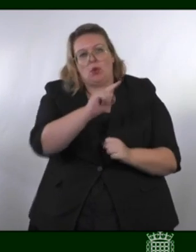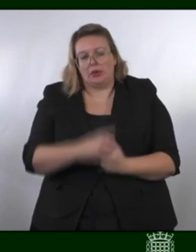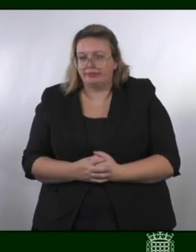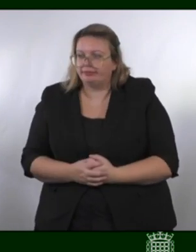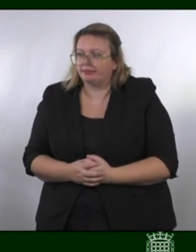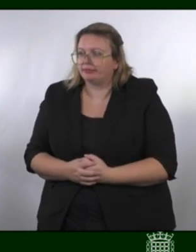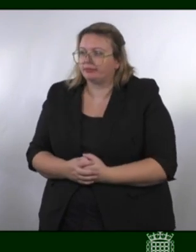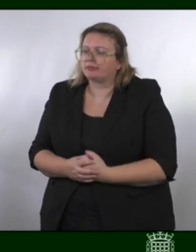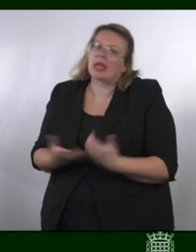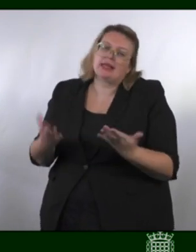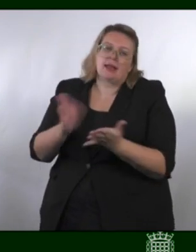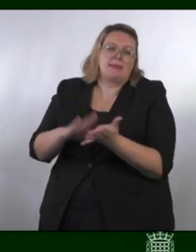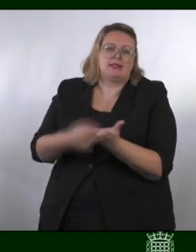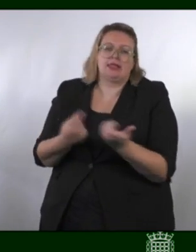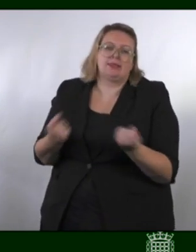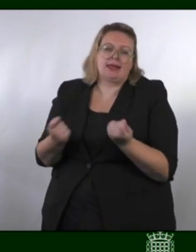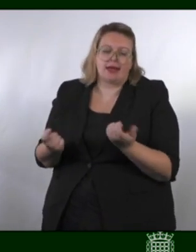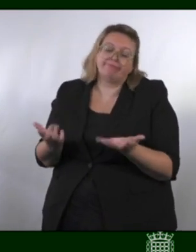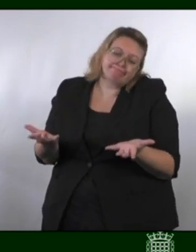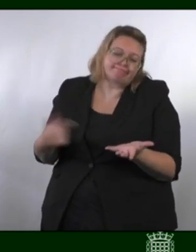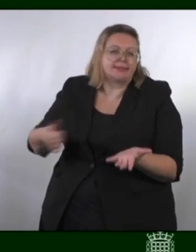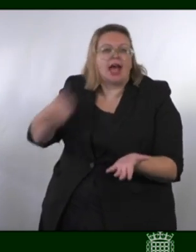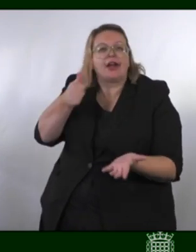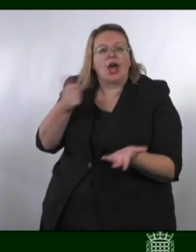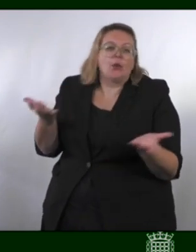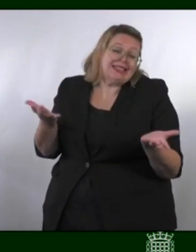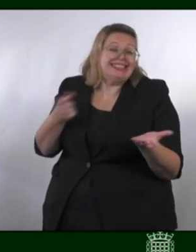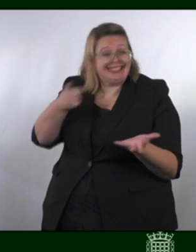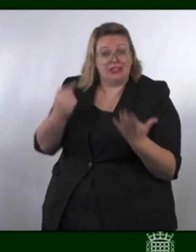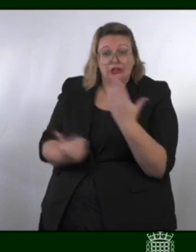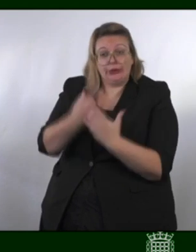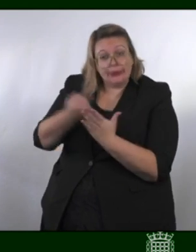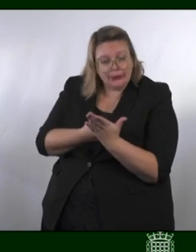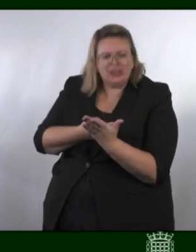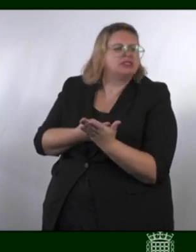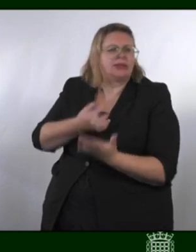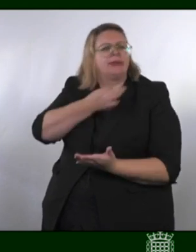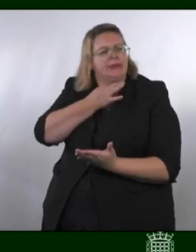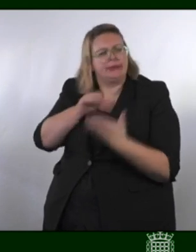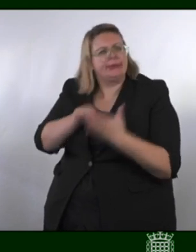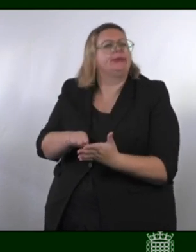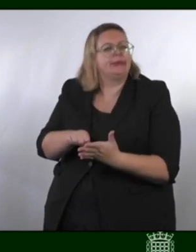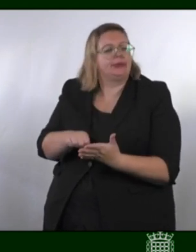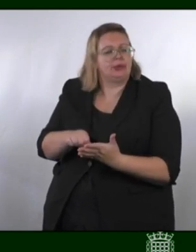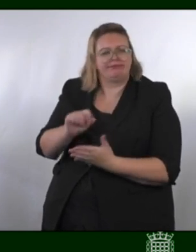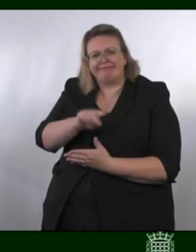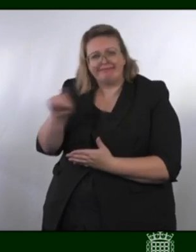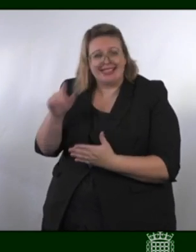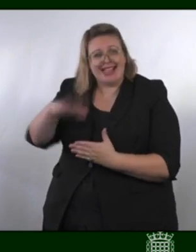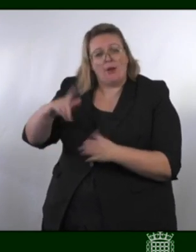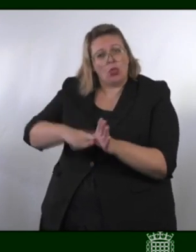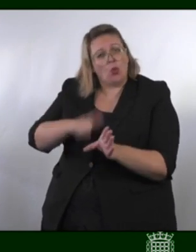Mr. Speaker, we know that some of the measures I've announced today are challenging and will have a real impact on people and businesses in South